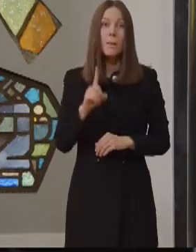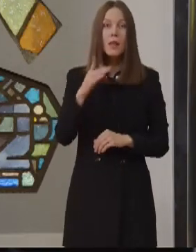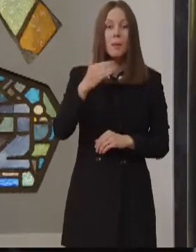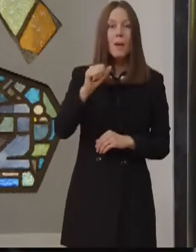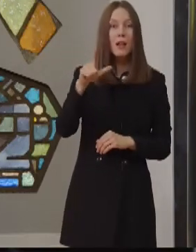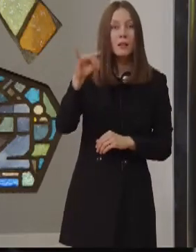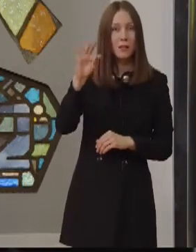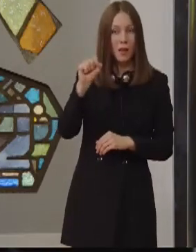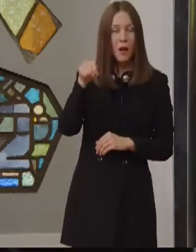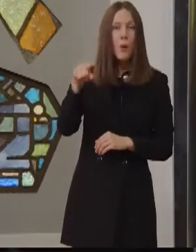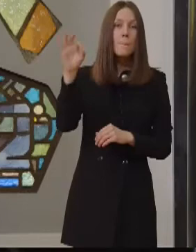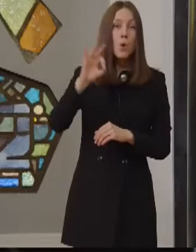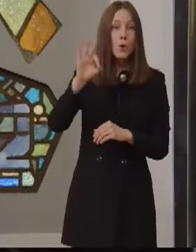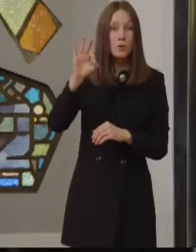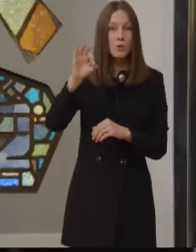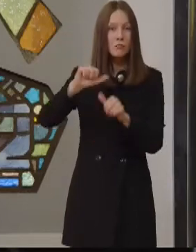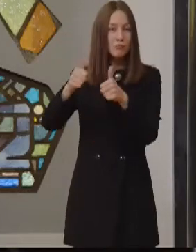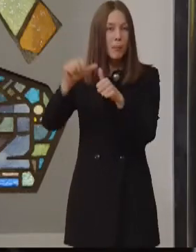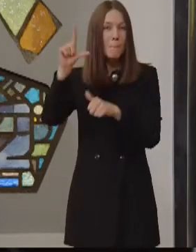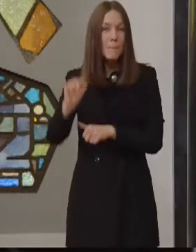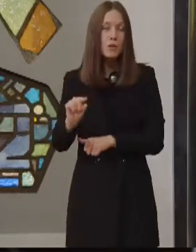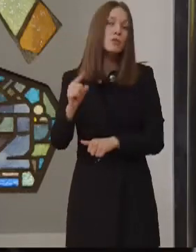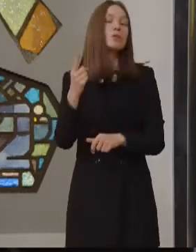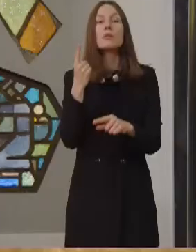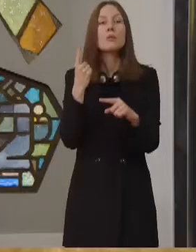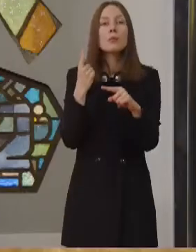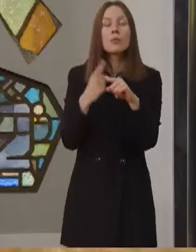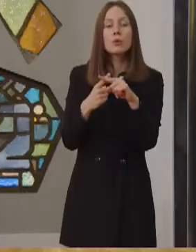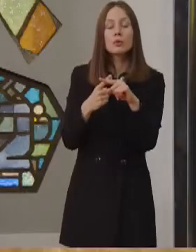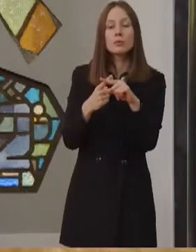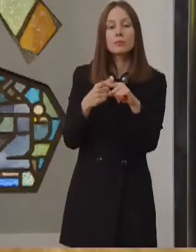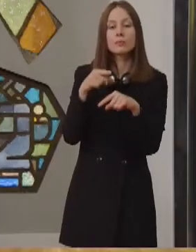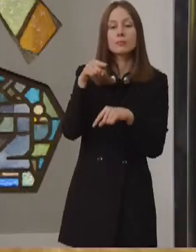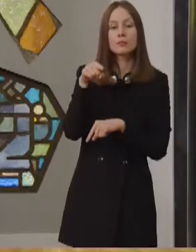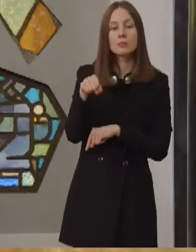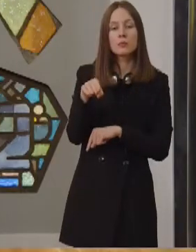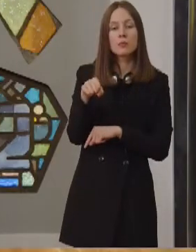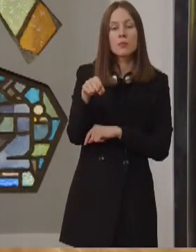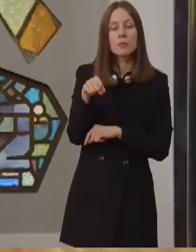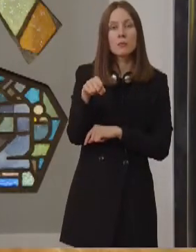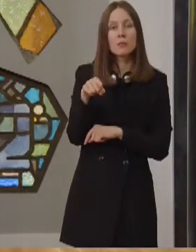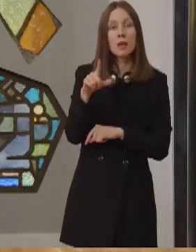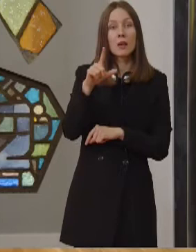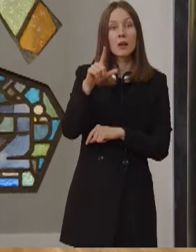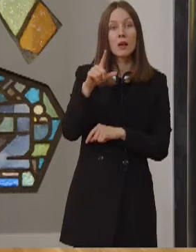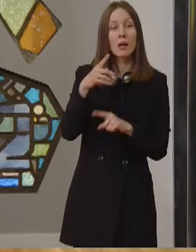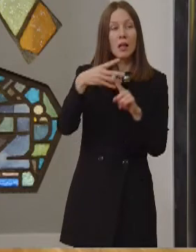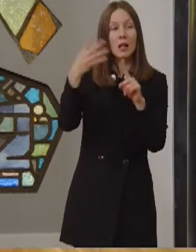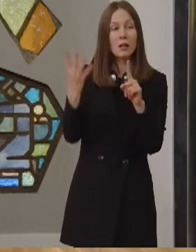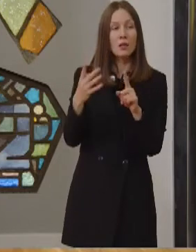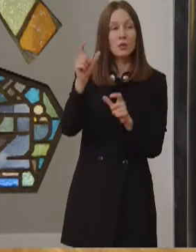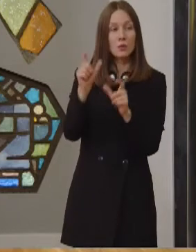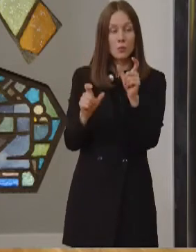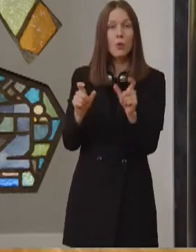of divorces is very low. Malta is also the country that has introduced